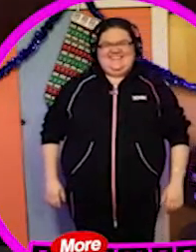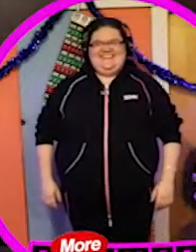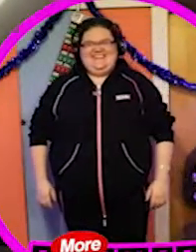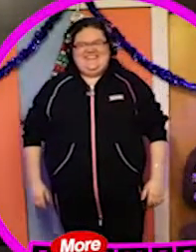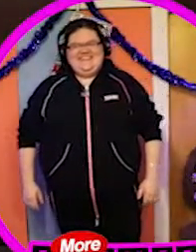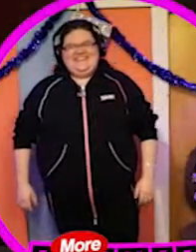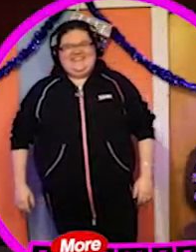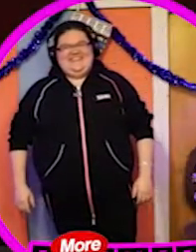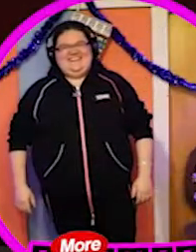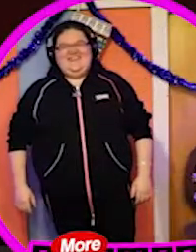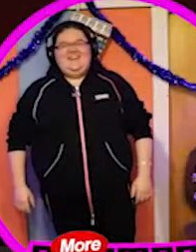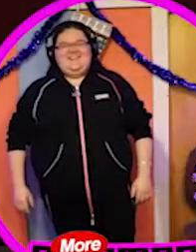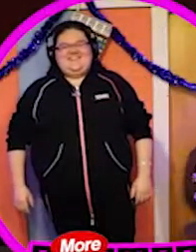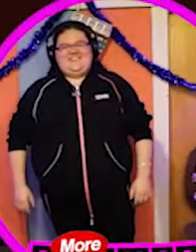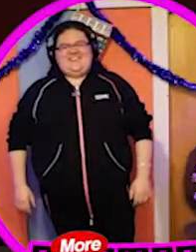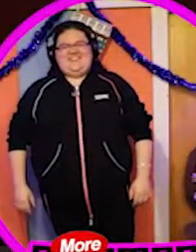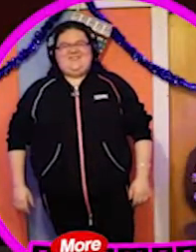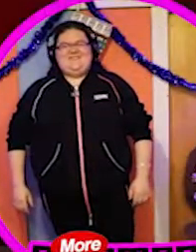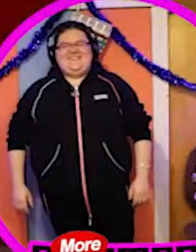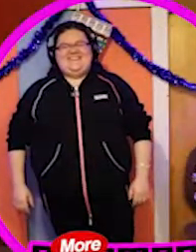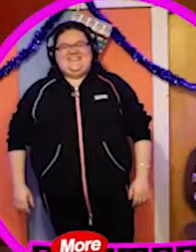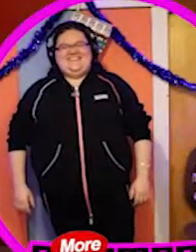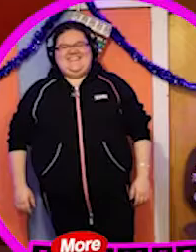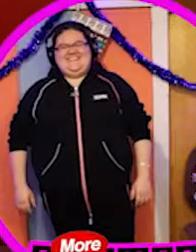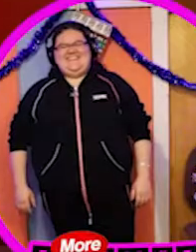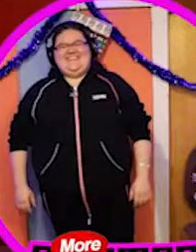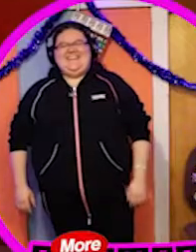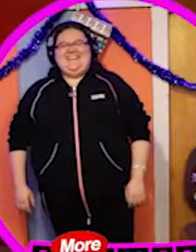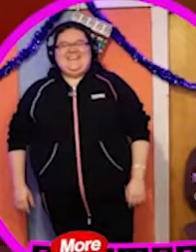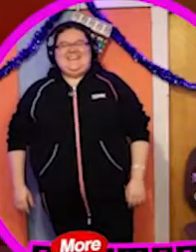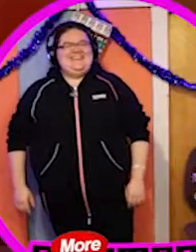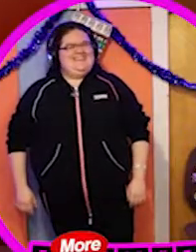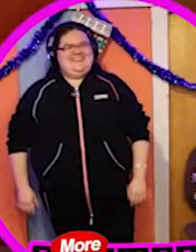back and someone pushed. Come on, you got this, JJ. Oh my god, JJ! For fuck's sake,